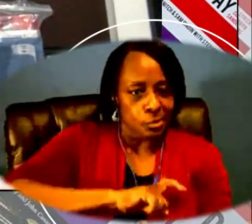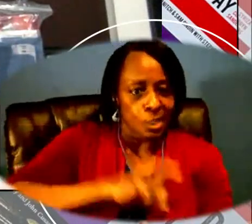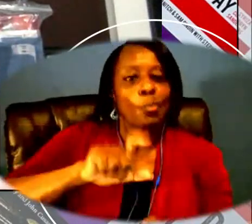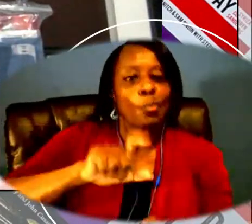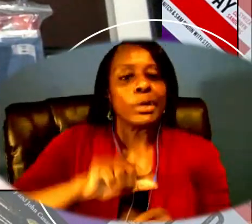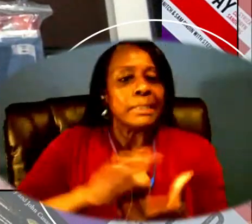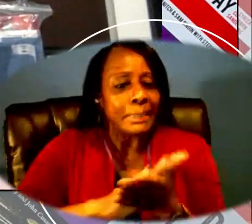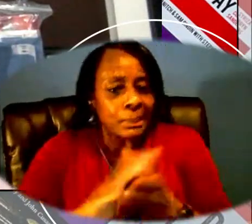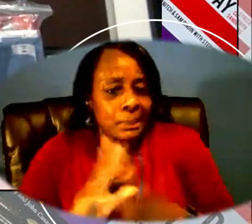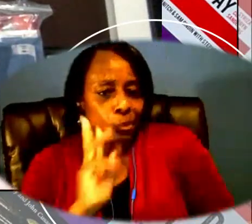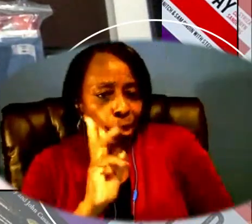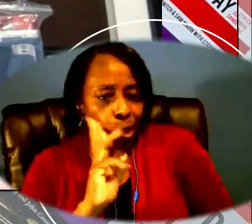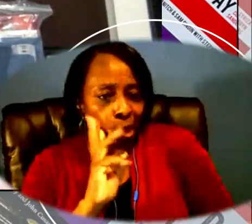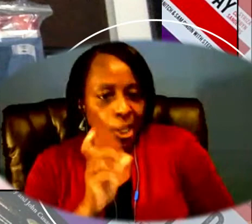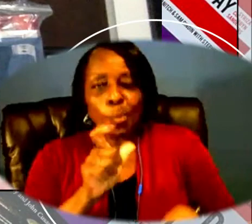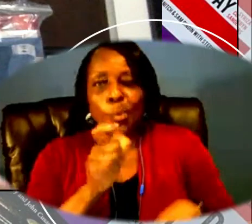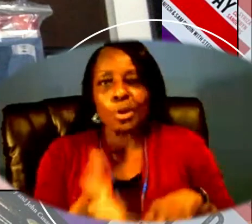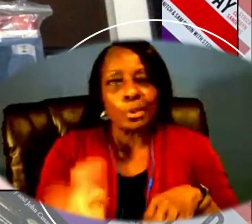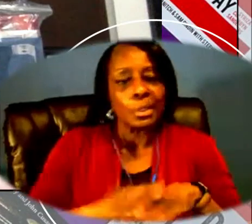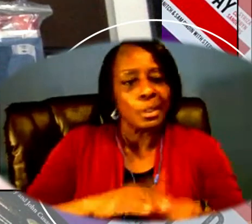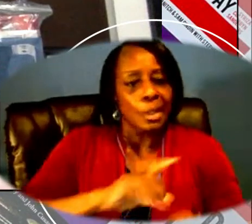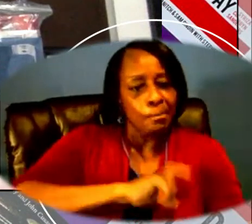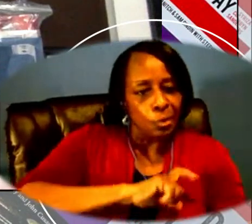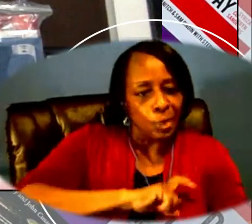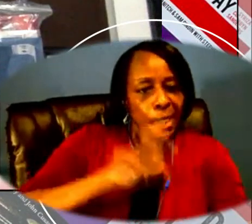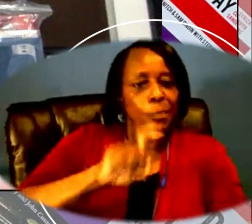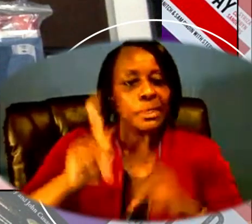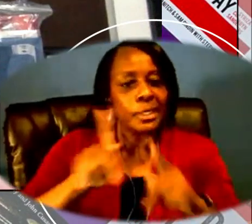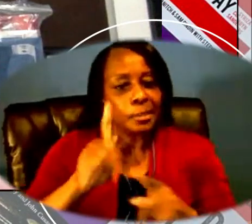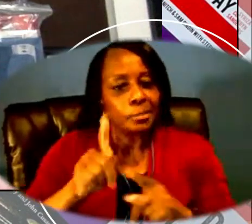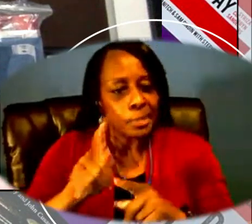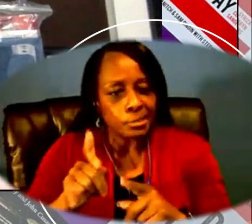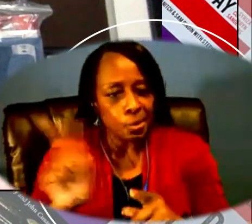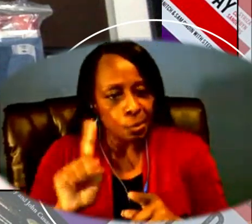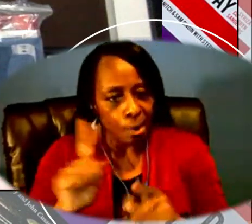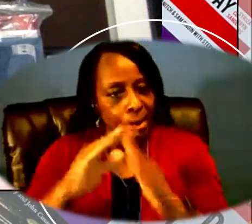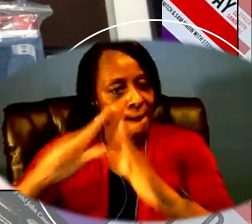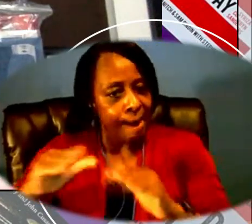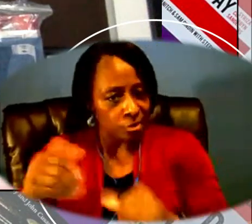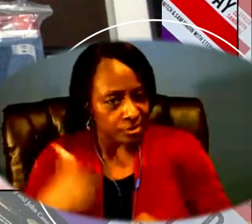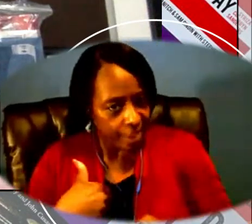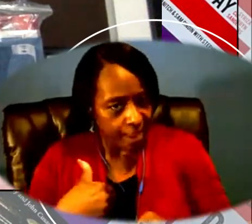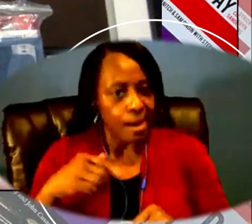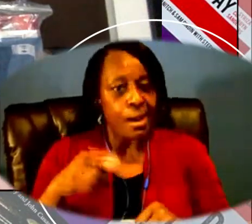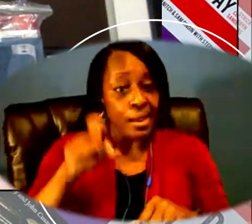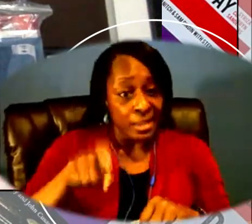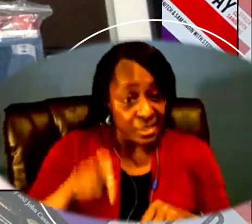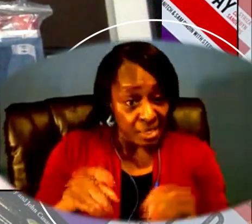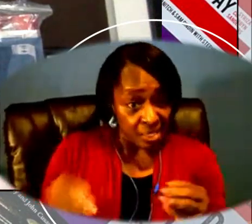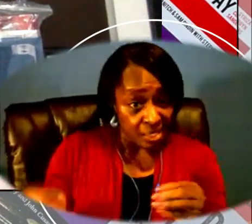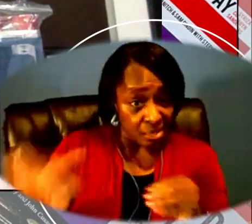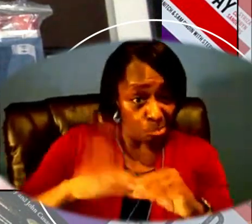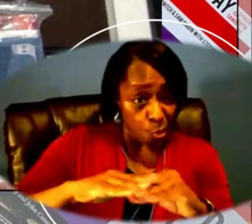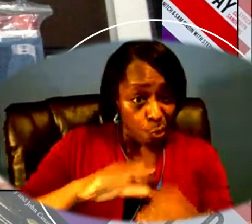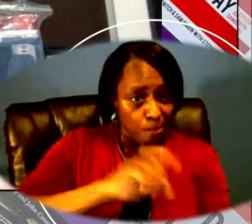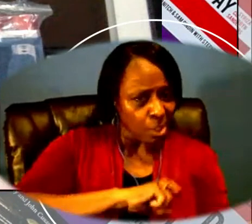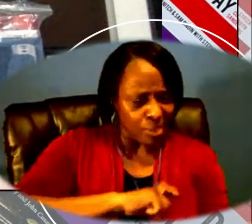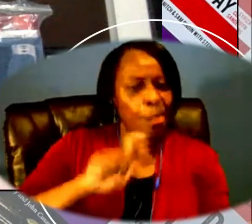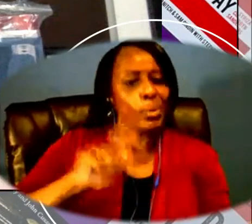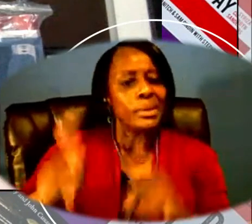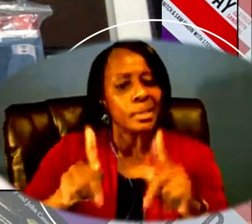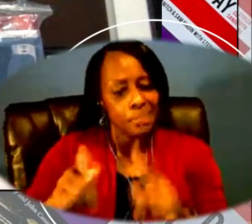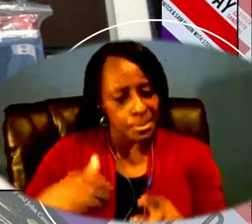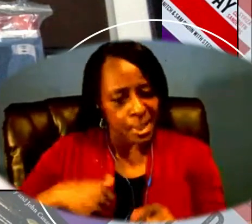We don't need more police, we need people to have housing. We don't need more police. We need people to be able to eat and take care of